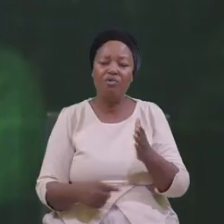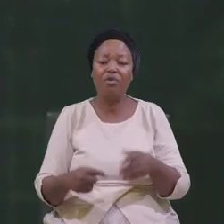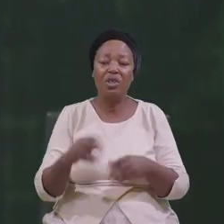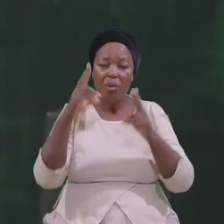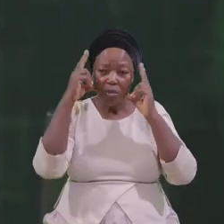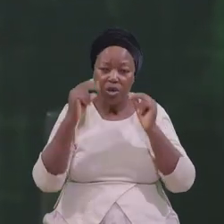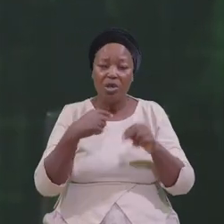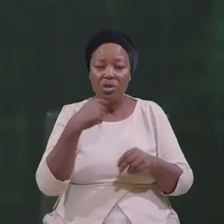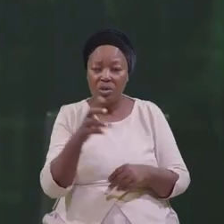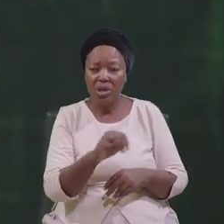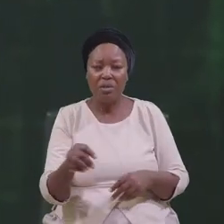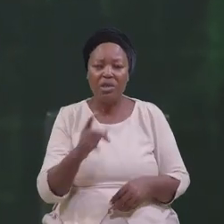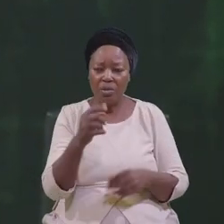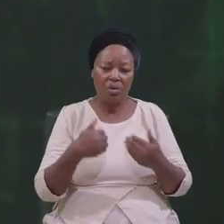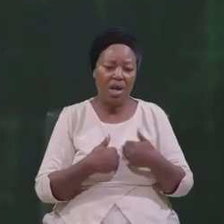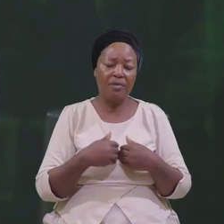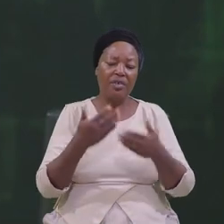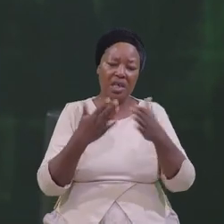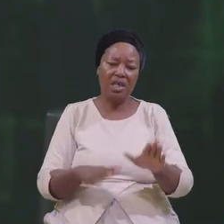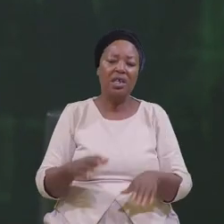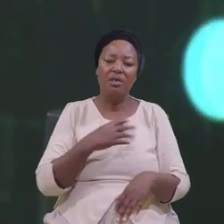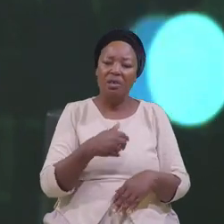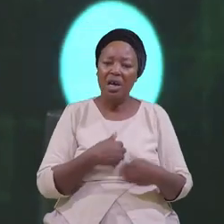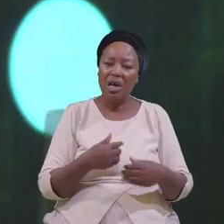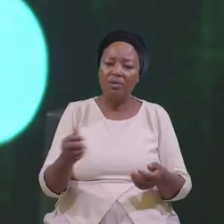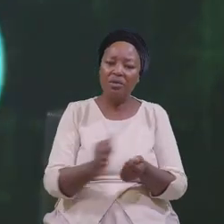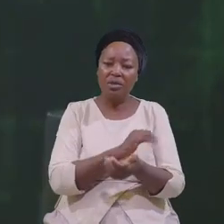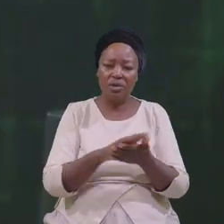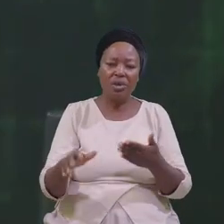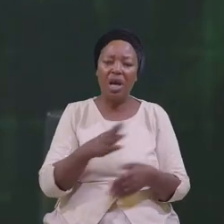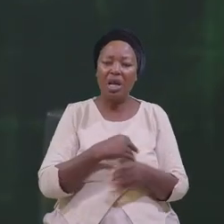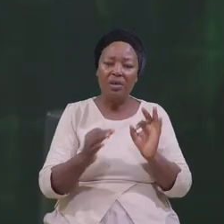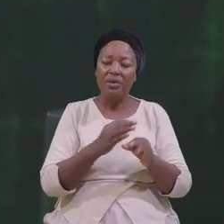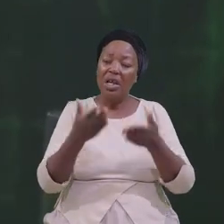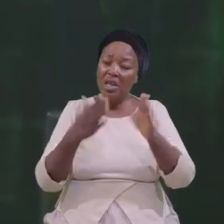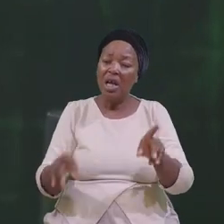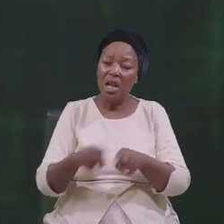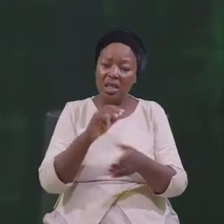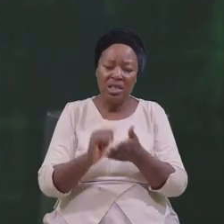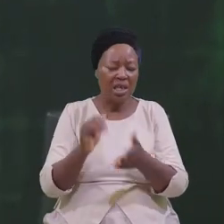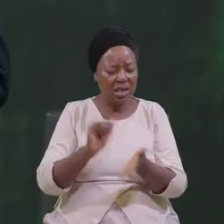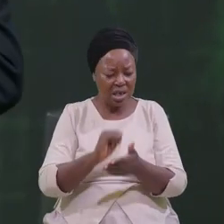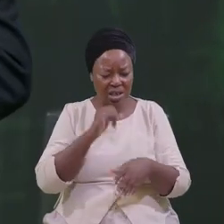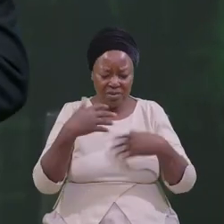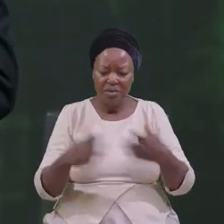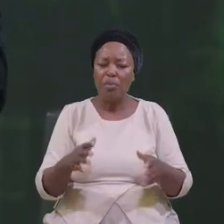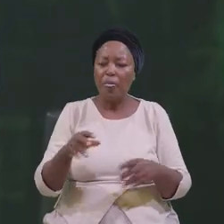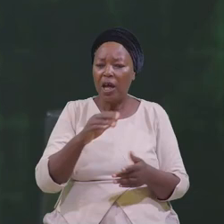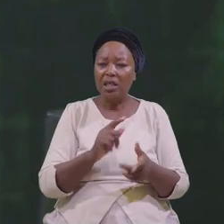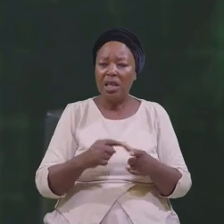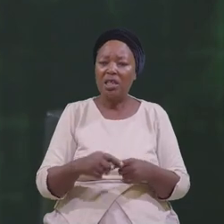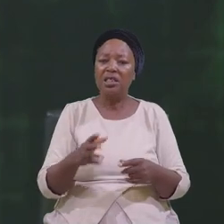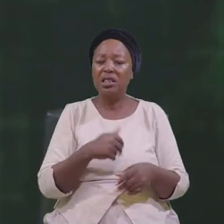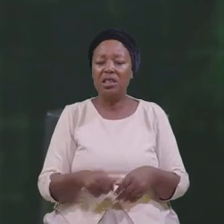said, they would have died, they would have perished. And if they perished like that, they perished under the light